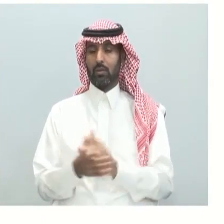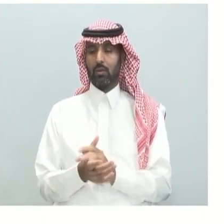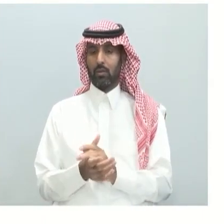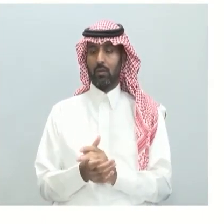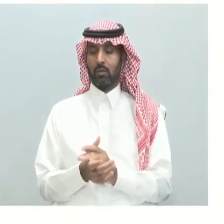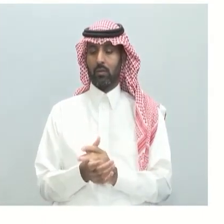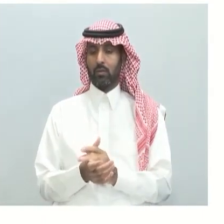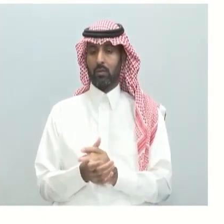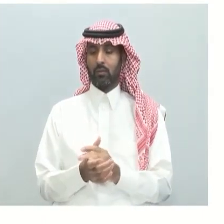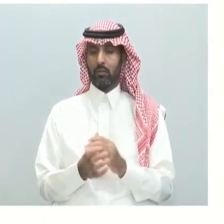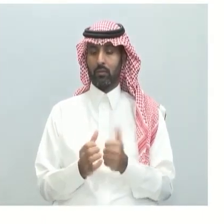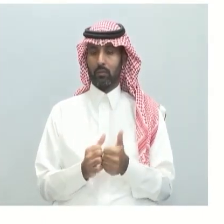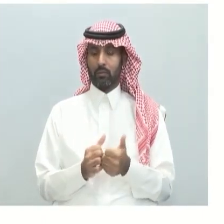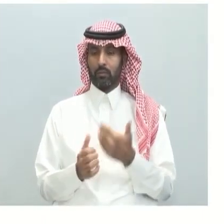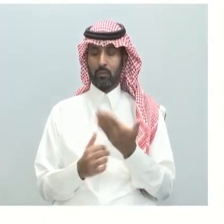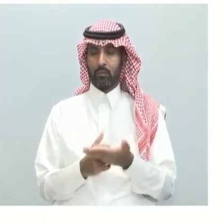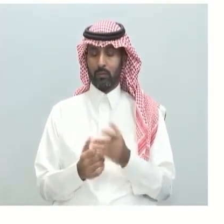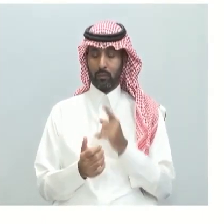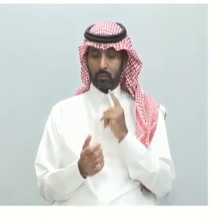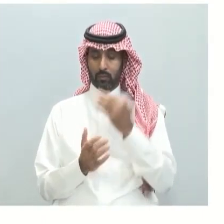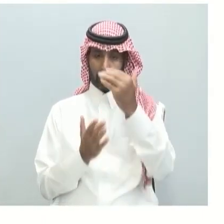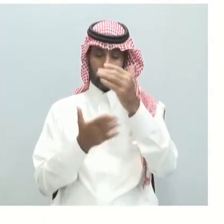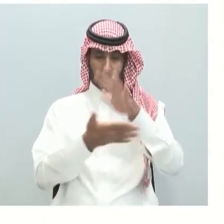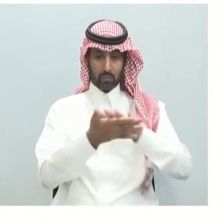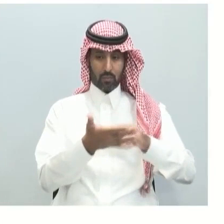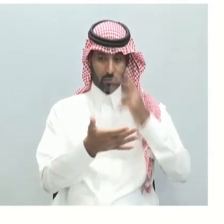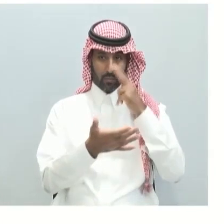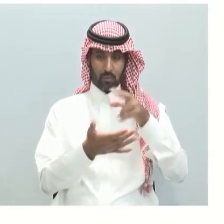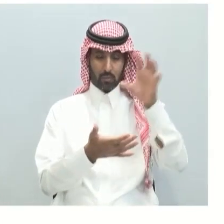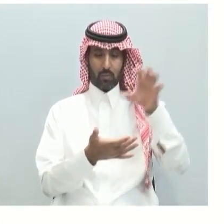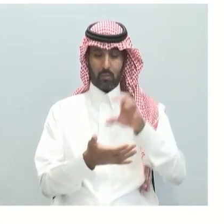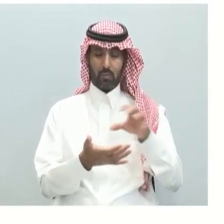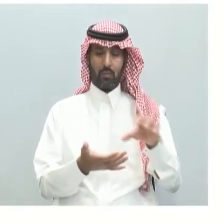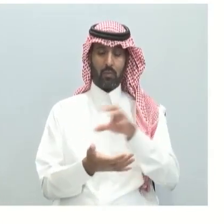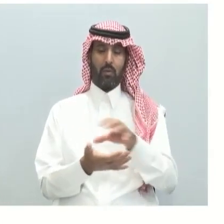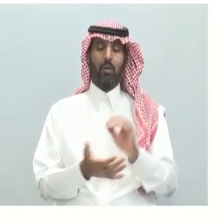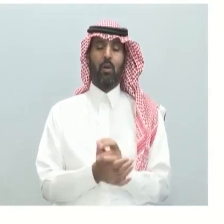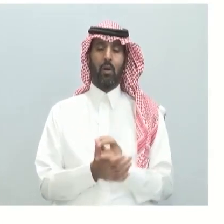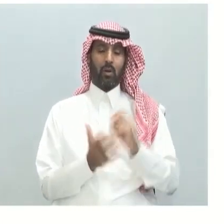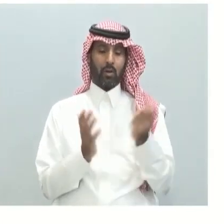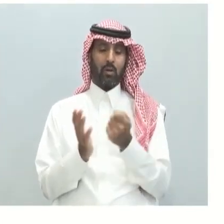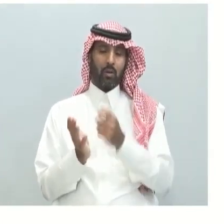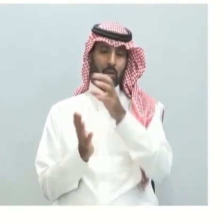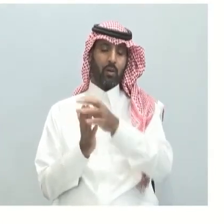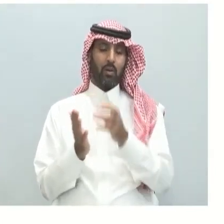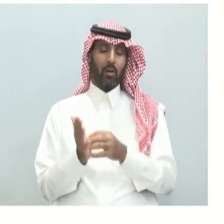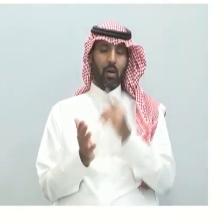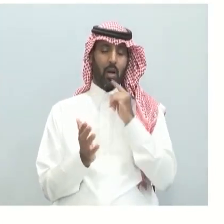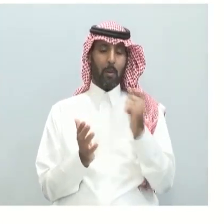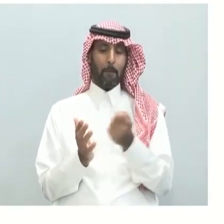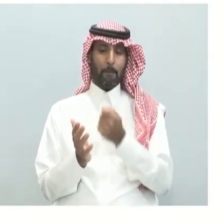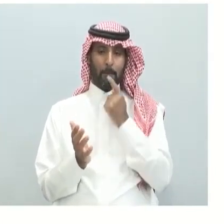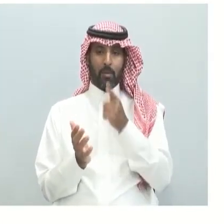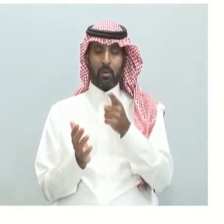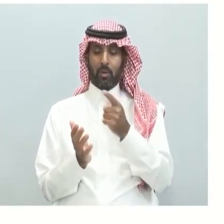go greener? Number three, use the chart. You can see the chart, of course. Use the chart to make notes and then use it to write